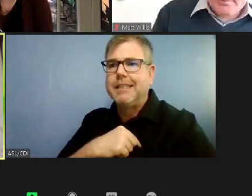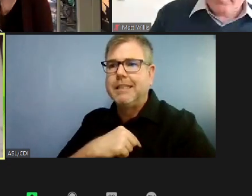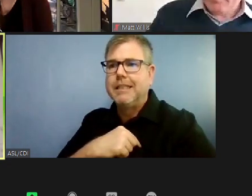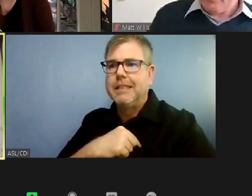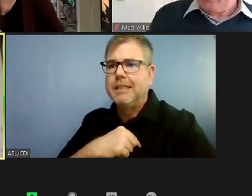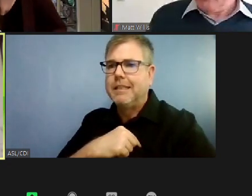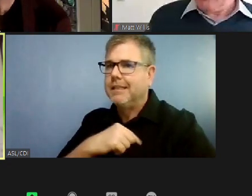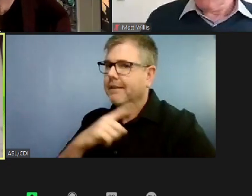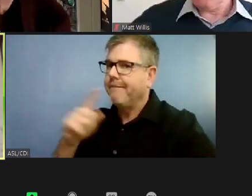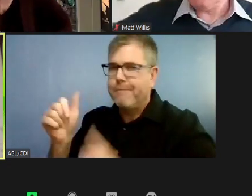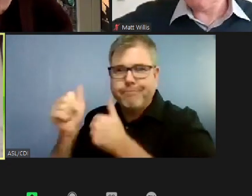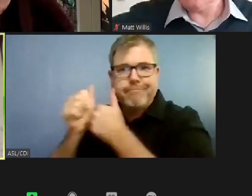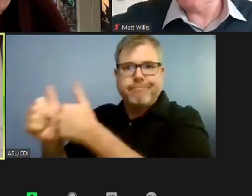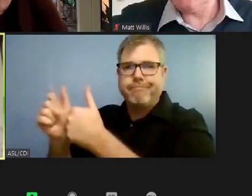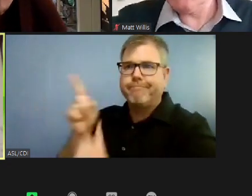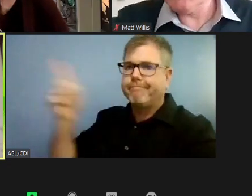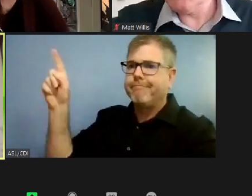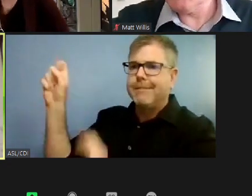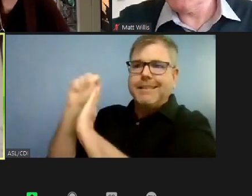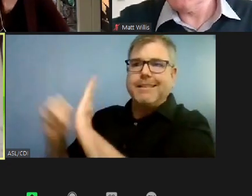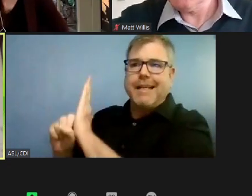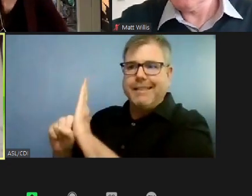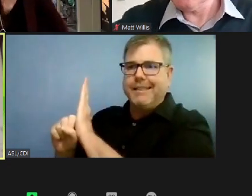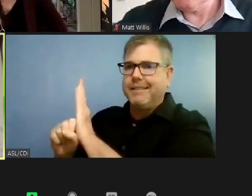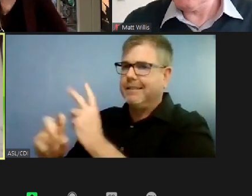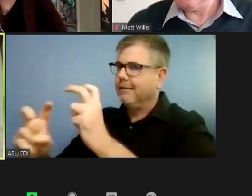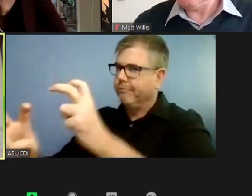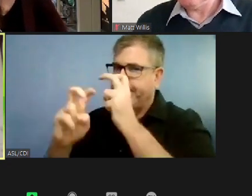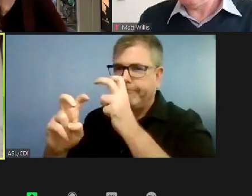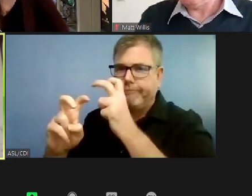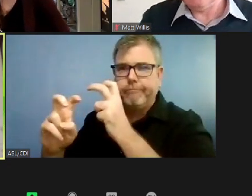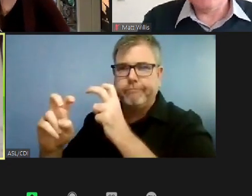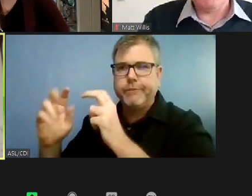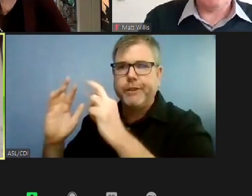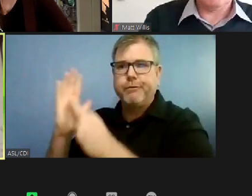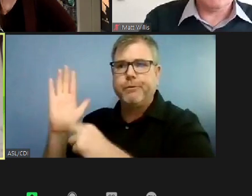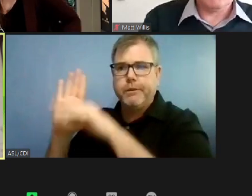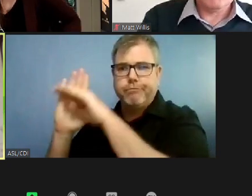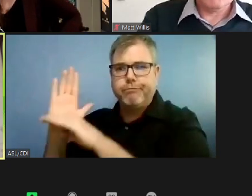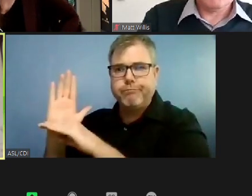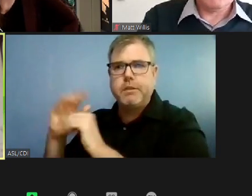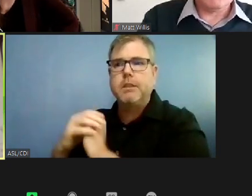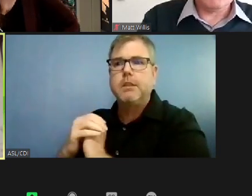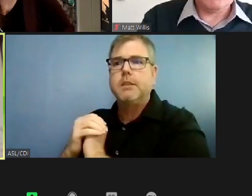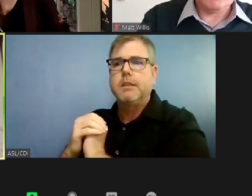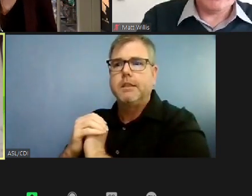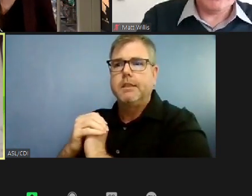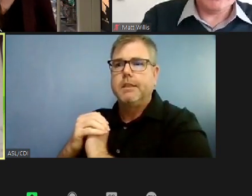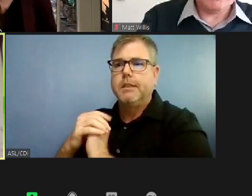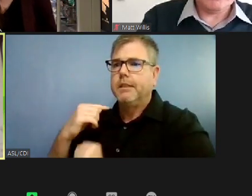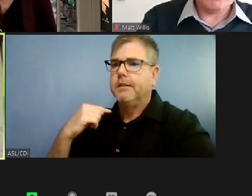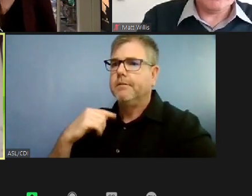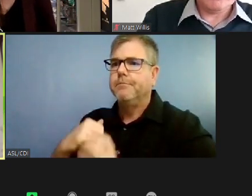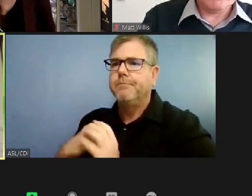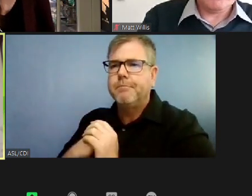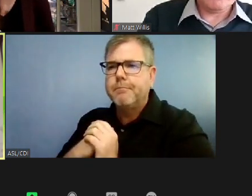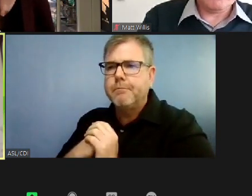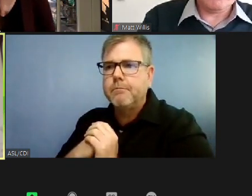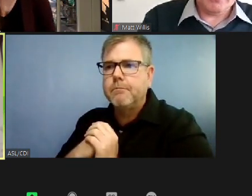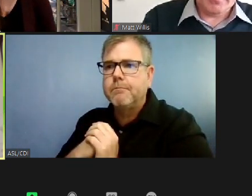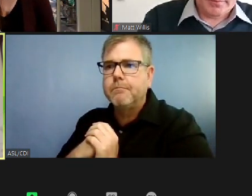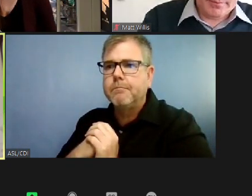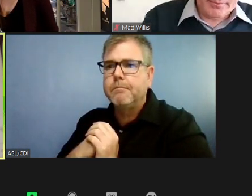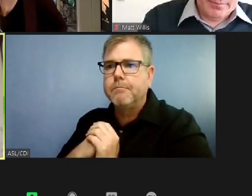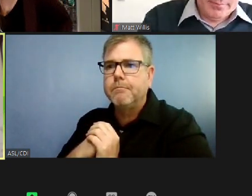with those issues in mind, and so that we could impact those communities that were